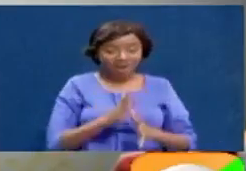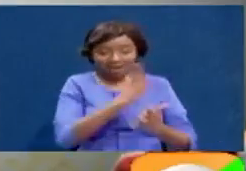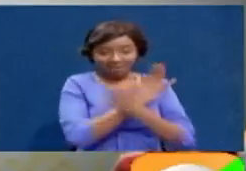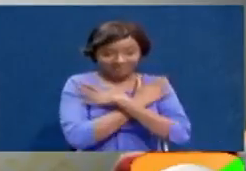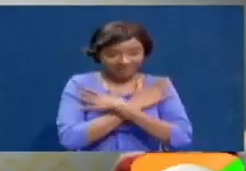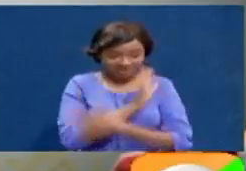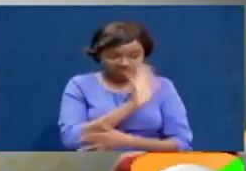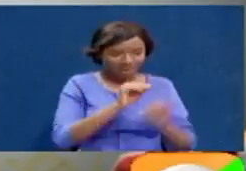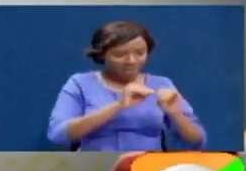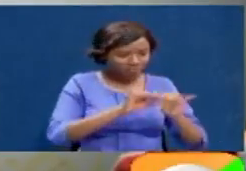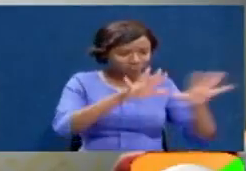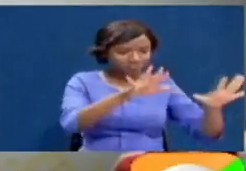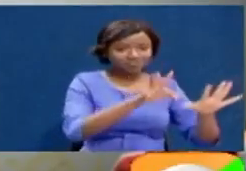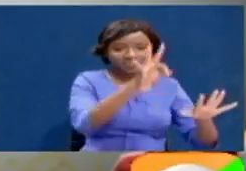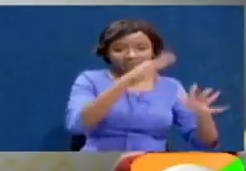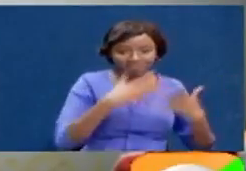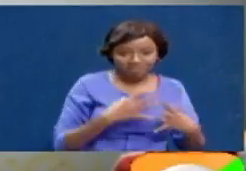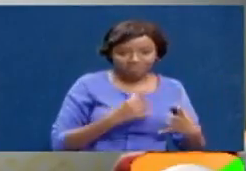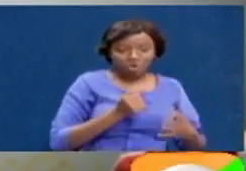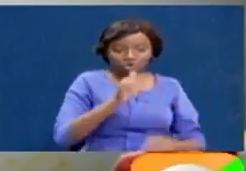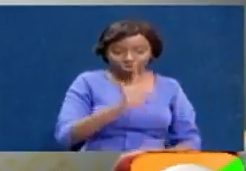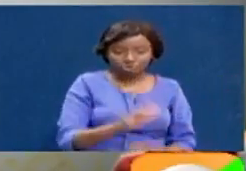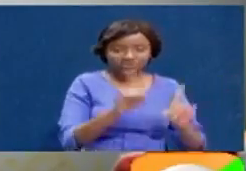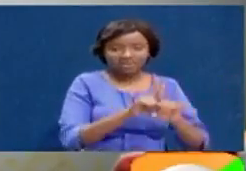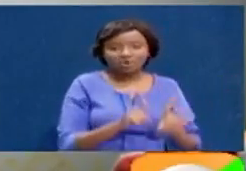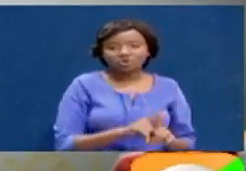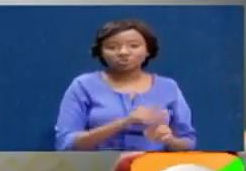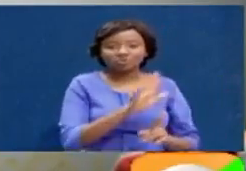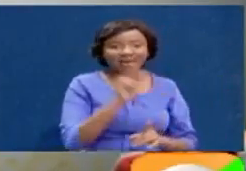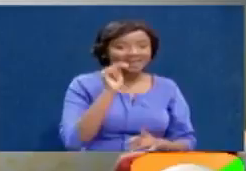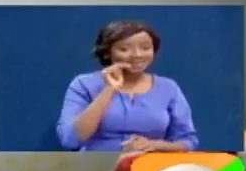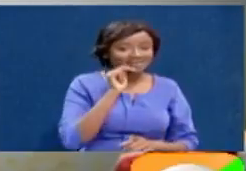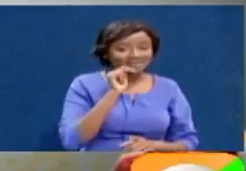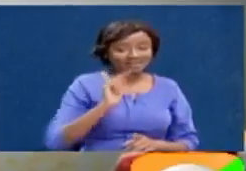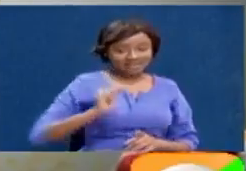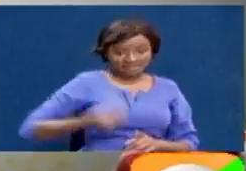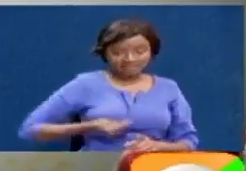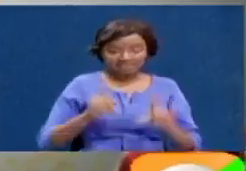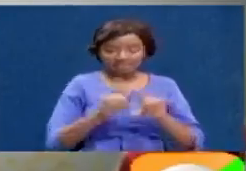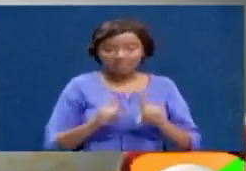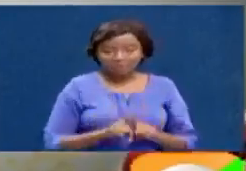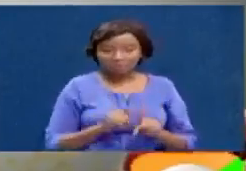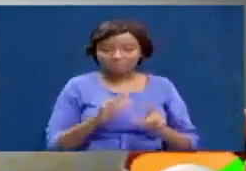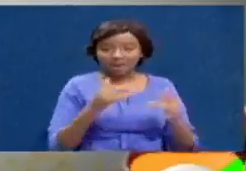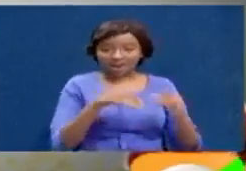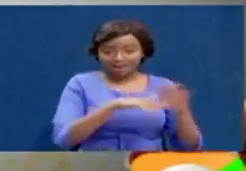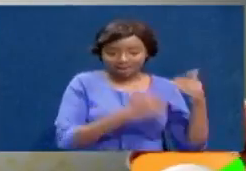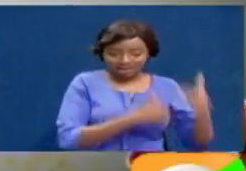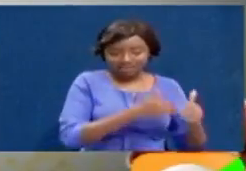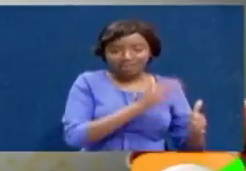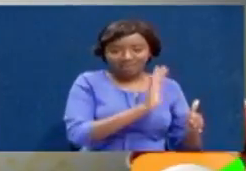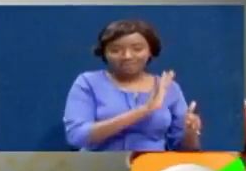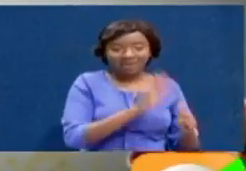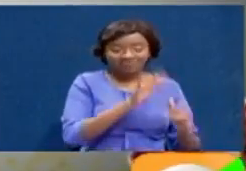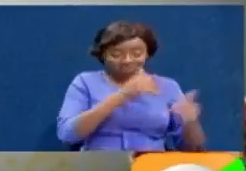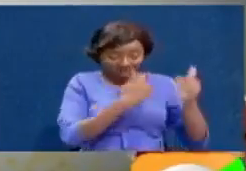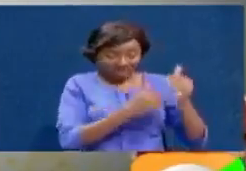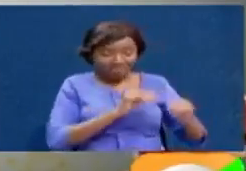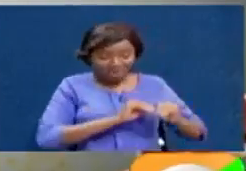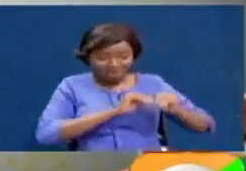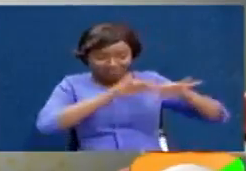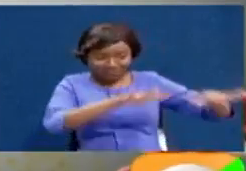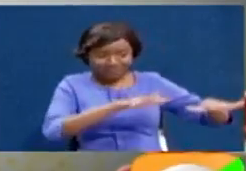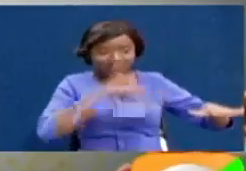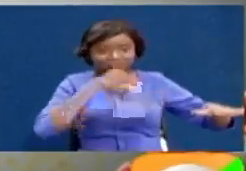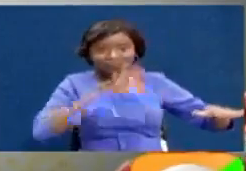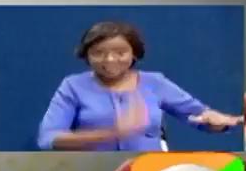infected three people, a daughter, a niece, and a neighbor, with whom they share the apartment. The neighbor then passed on the virus to her son